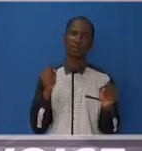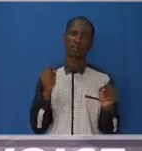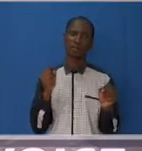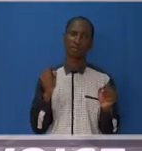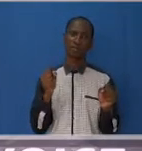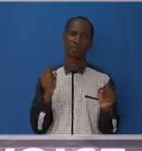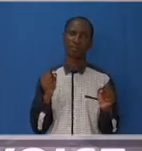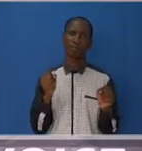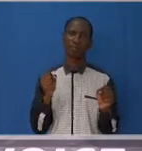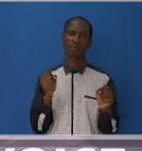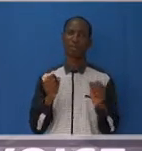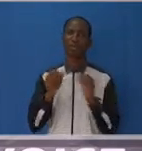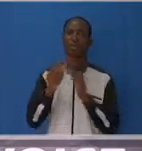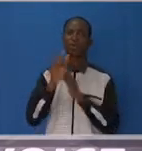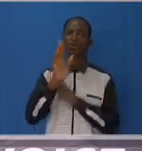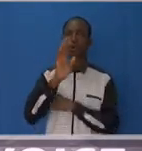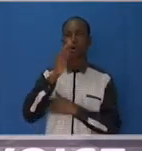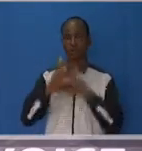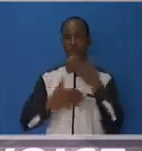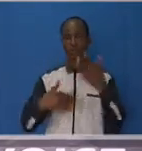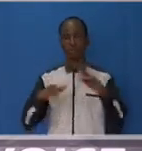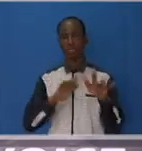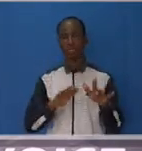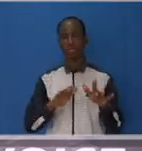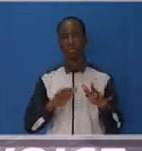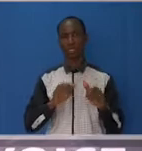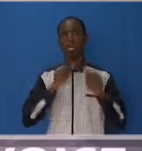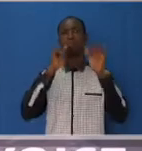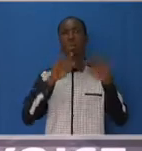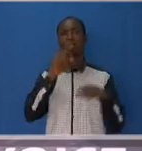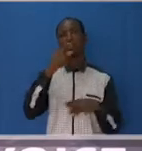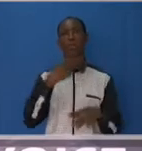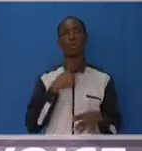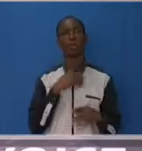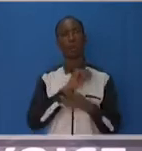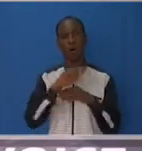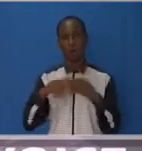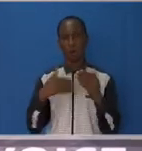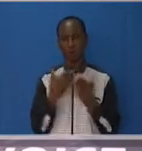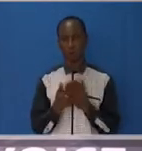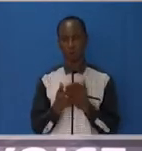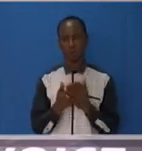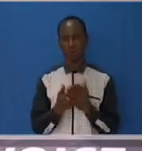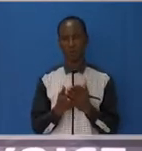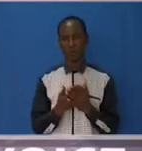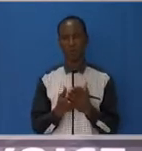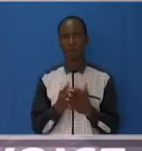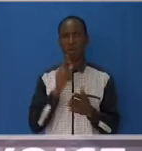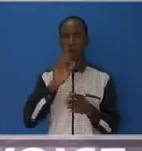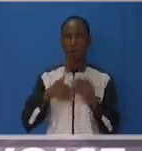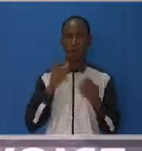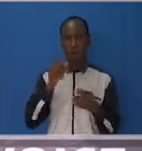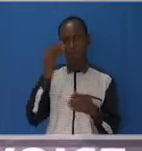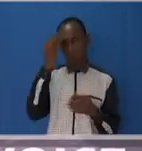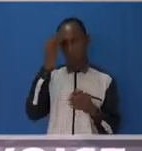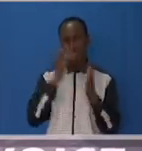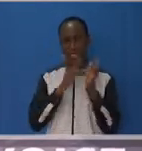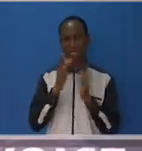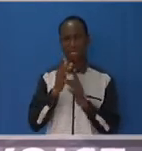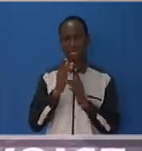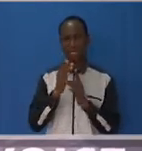ebi yankopon ye odunfo no mabrunfo no onhyire hyira ye na ye nyintum se Jesus Christ onu ni odifo